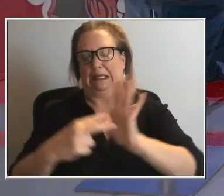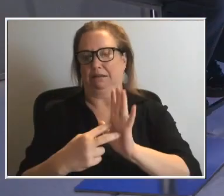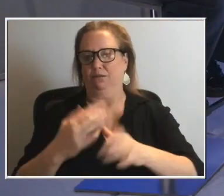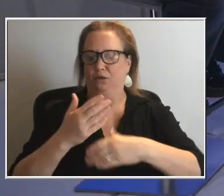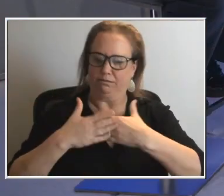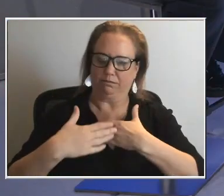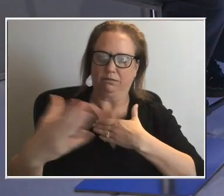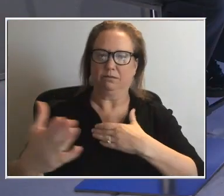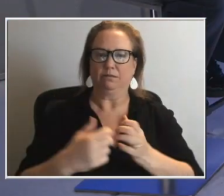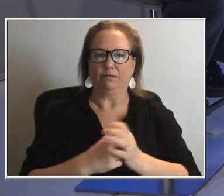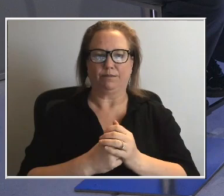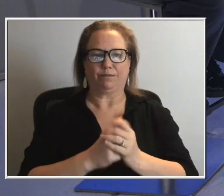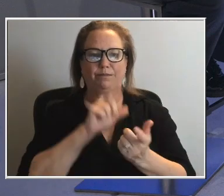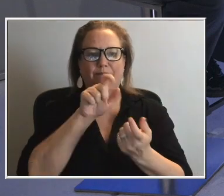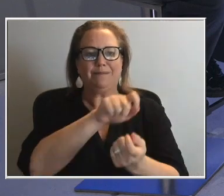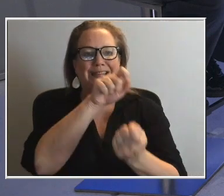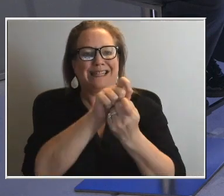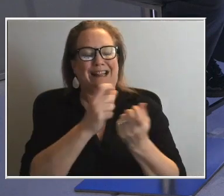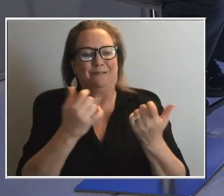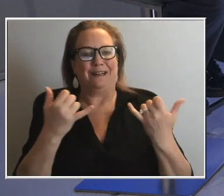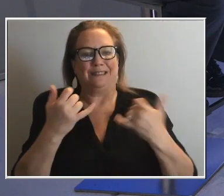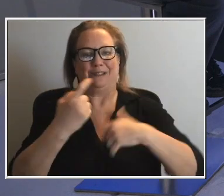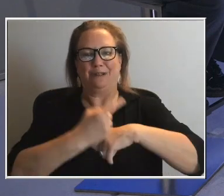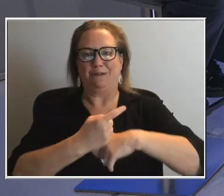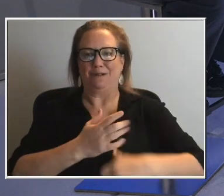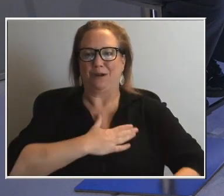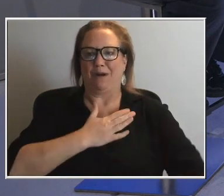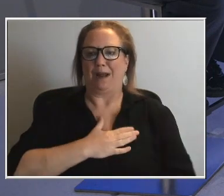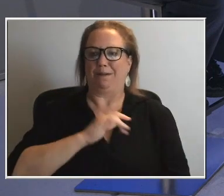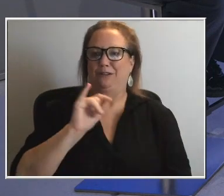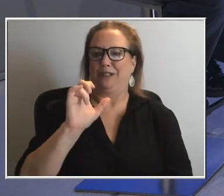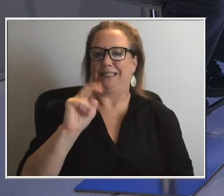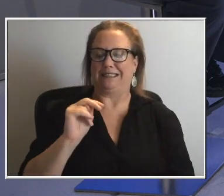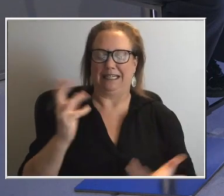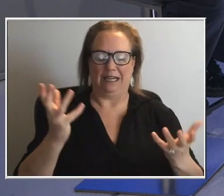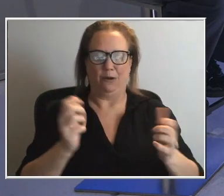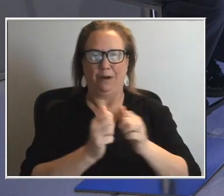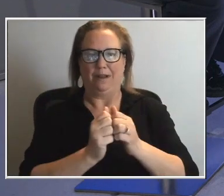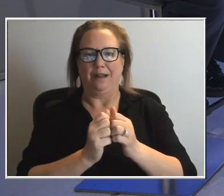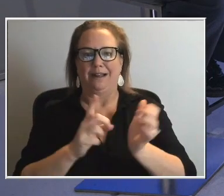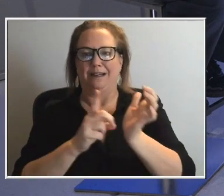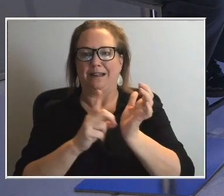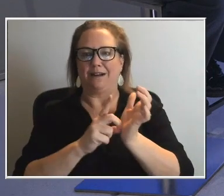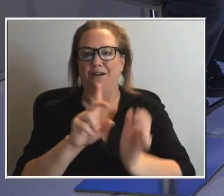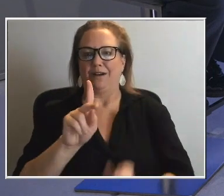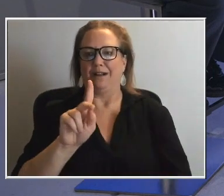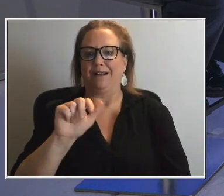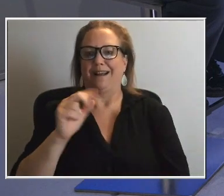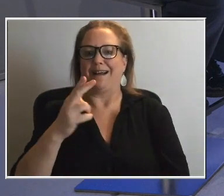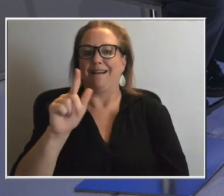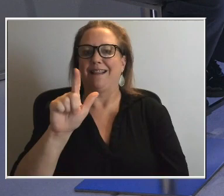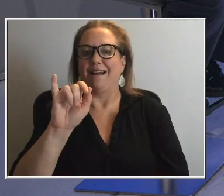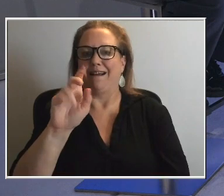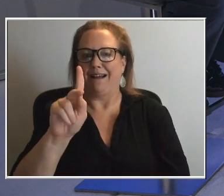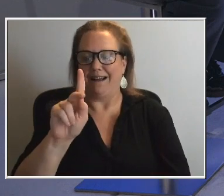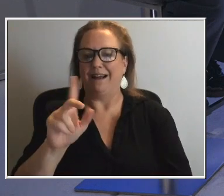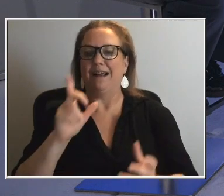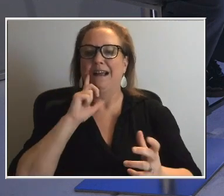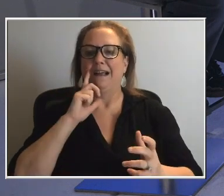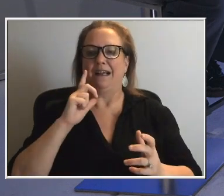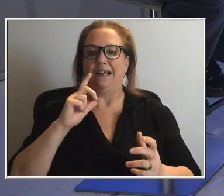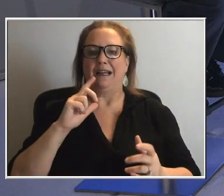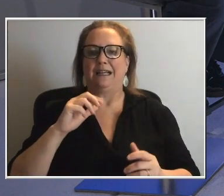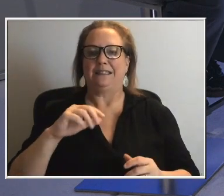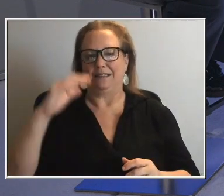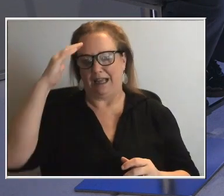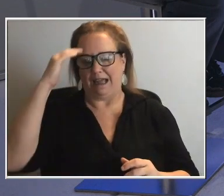And that's exactly what he's doing. We're so happy to have Jason in studio with us today alongside Dr. Kiran Kakarala. He is a head and neck surgical